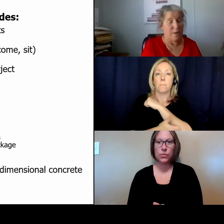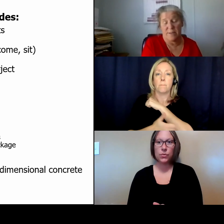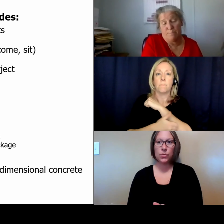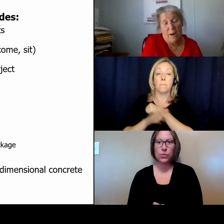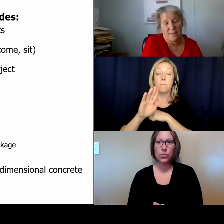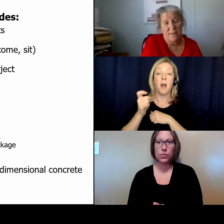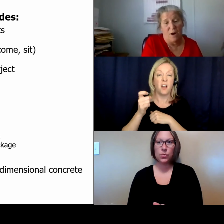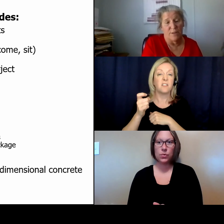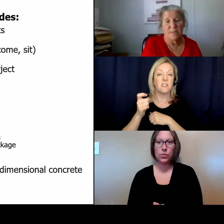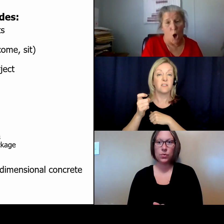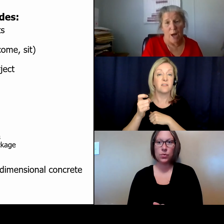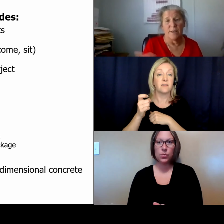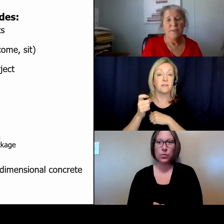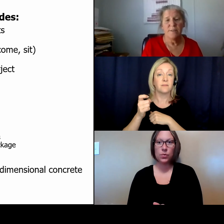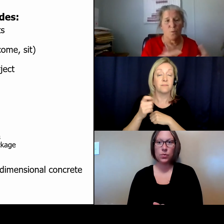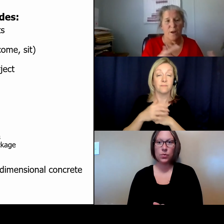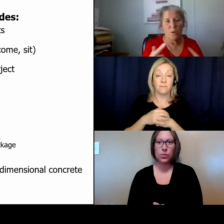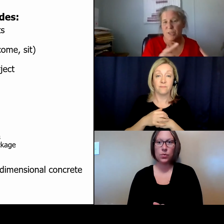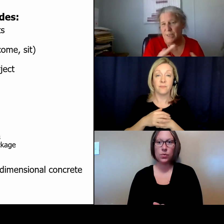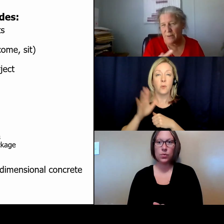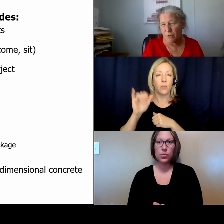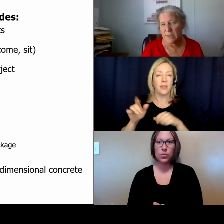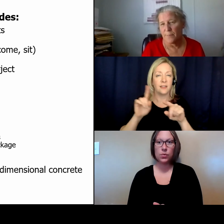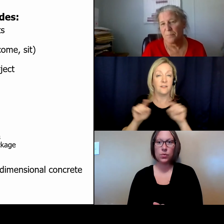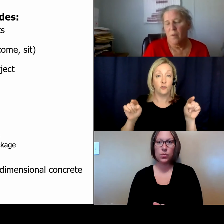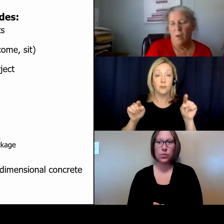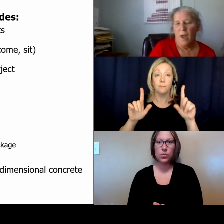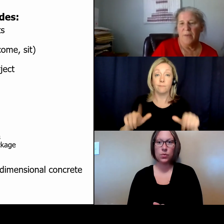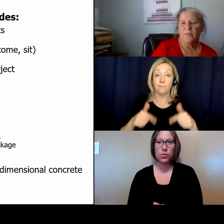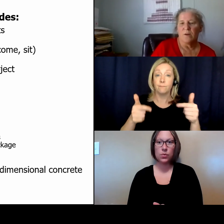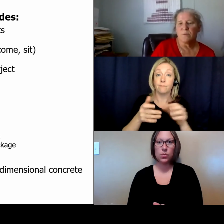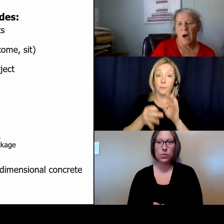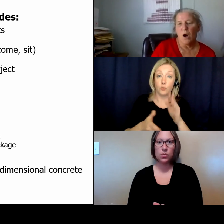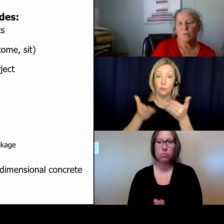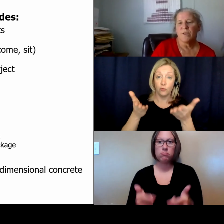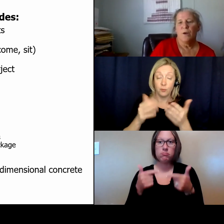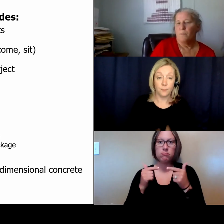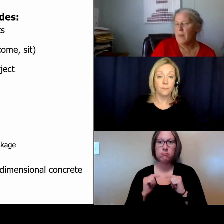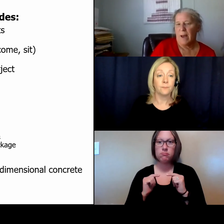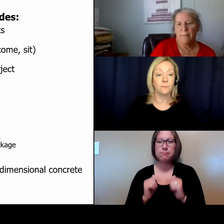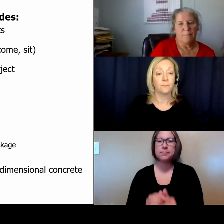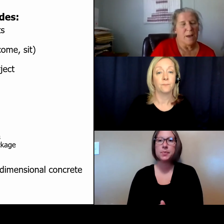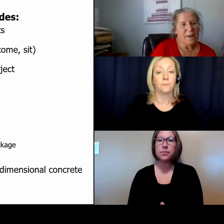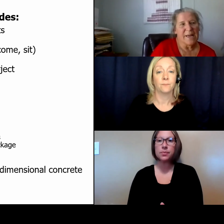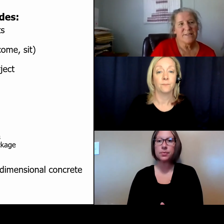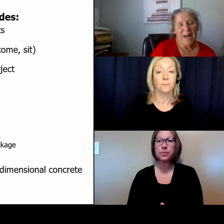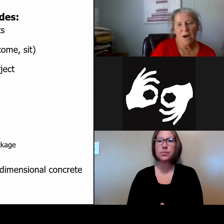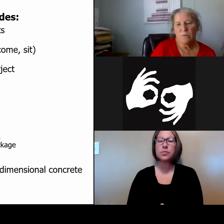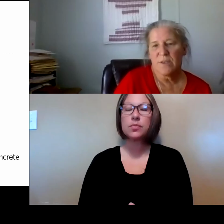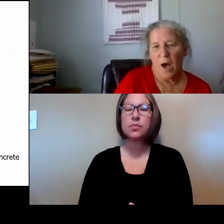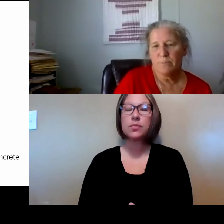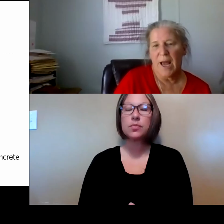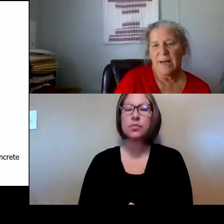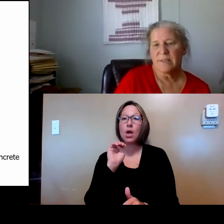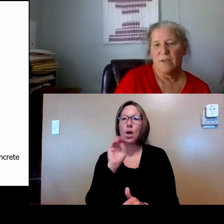it's by itself, it's not. So there's the difference. And then those modes, they may be mimicking